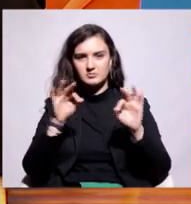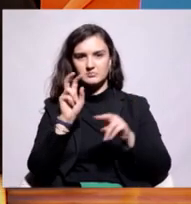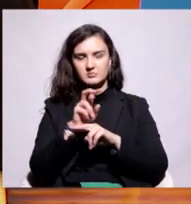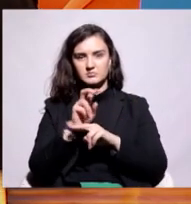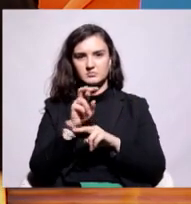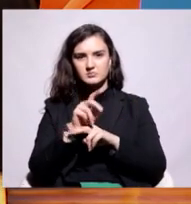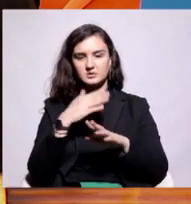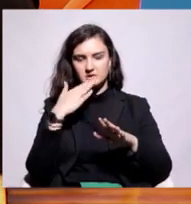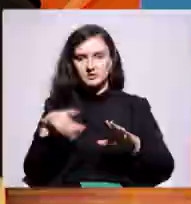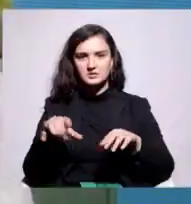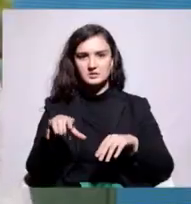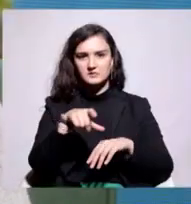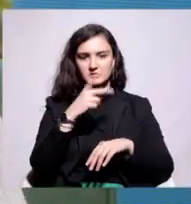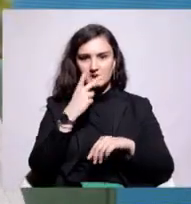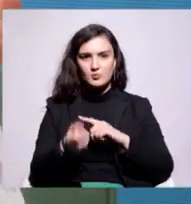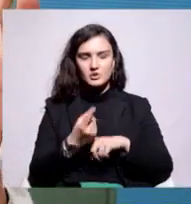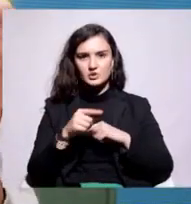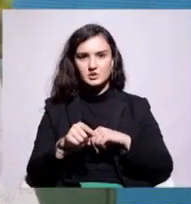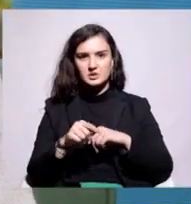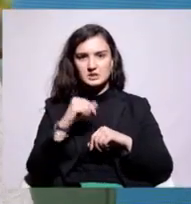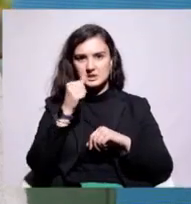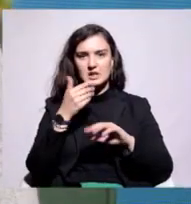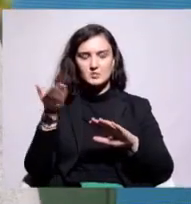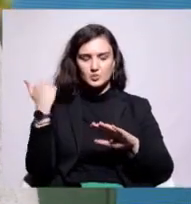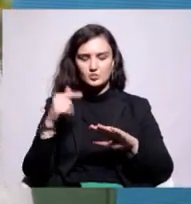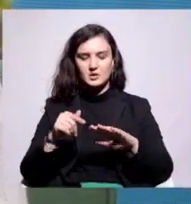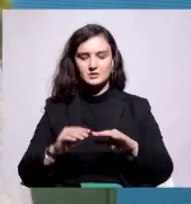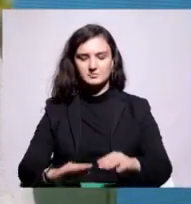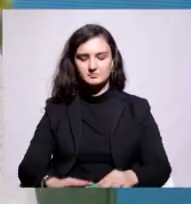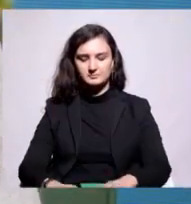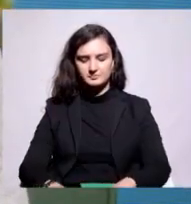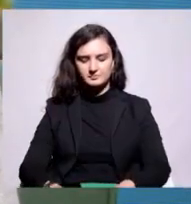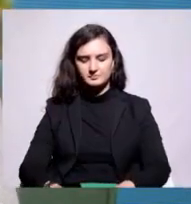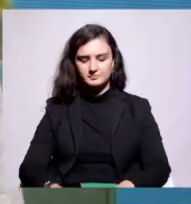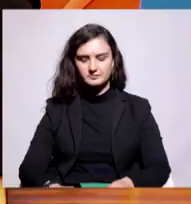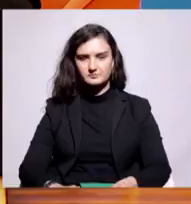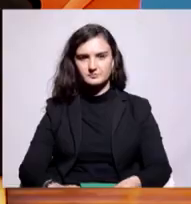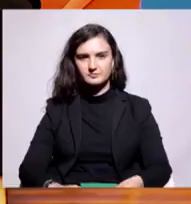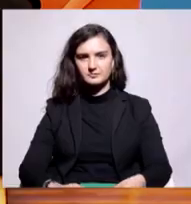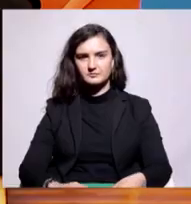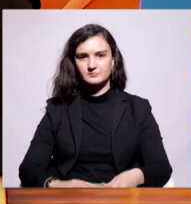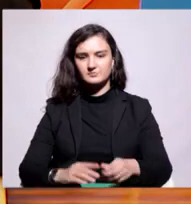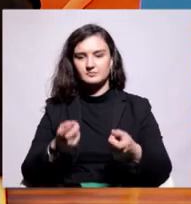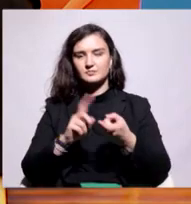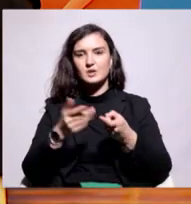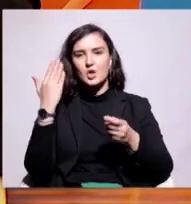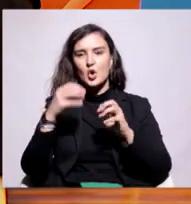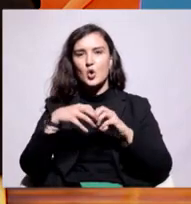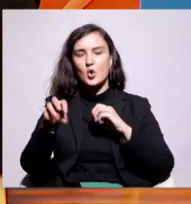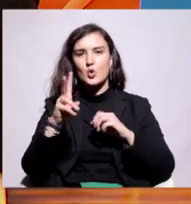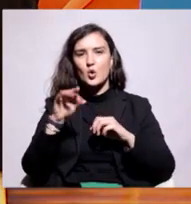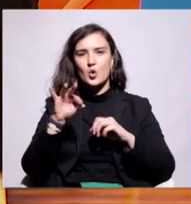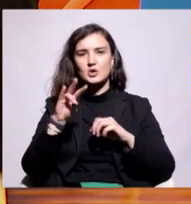eye on the river that they discovered years ago. And so it's kind of like it's connected to the colonial past of America.